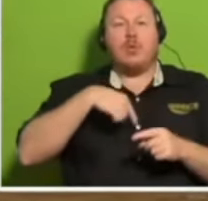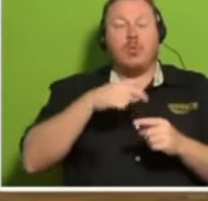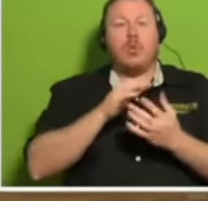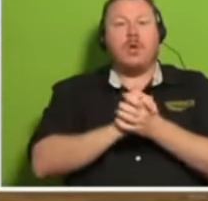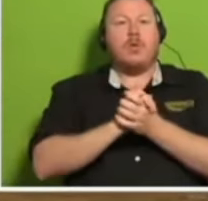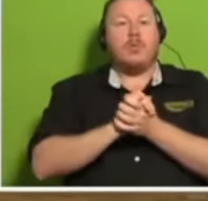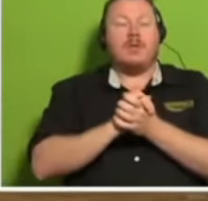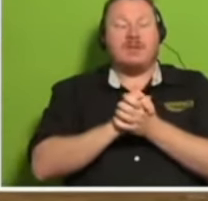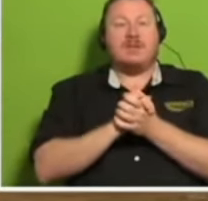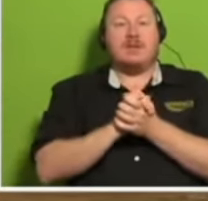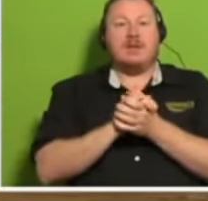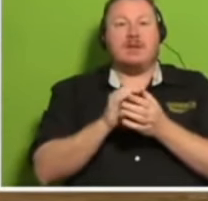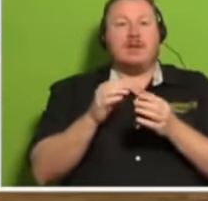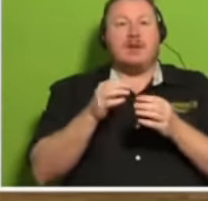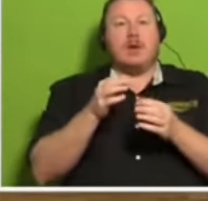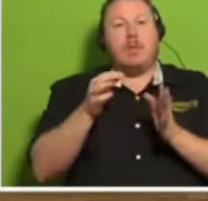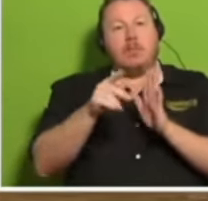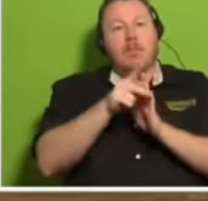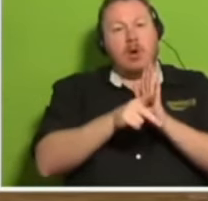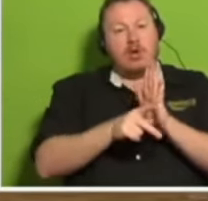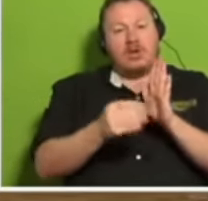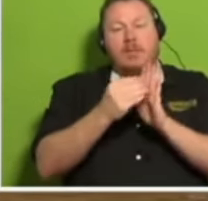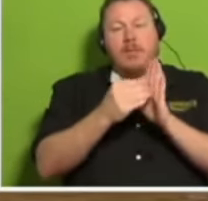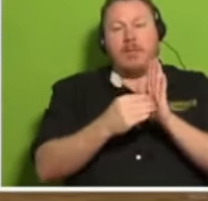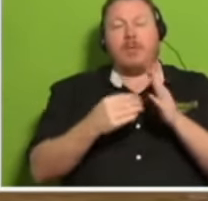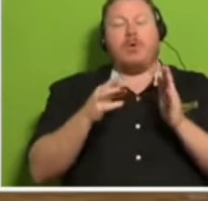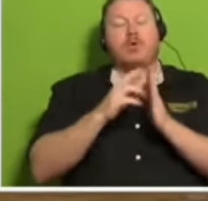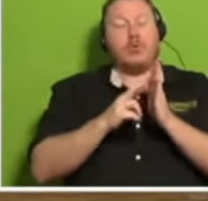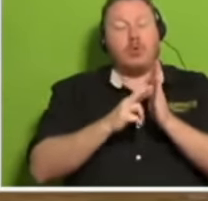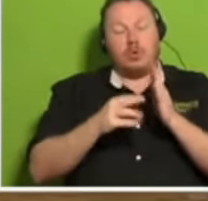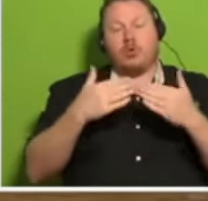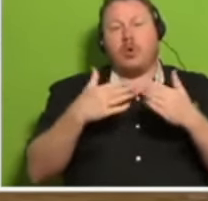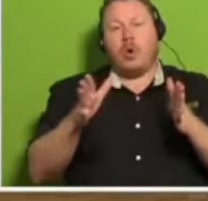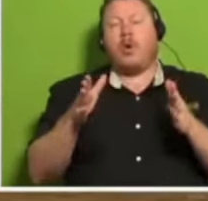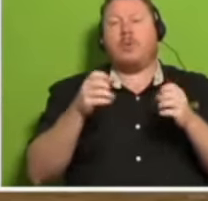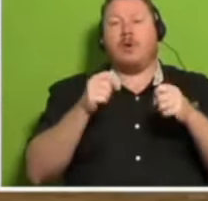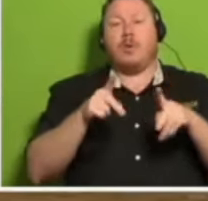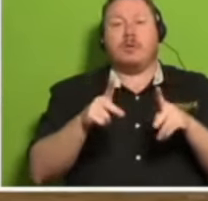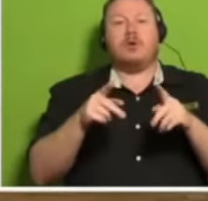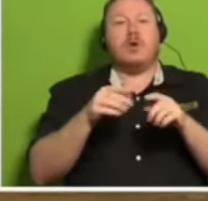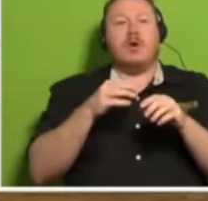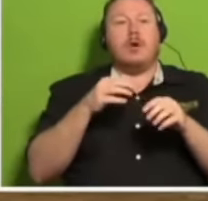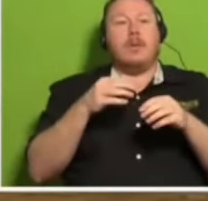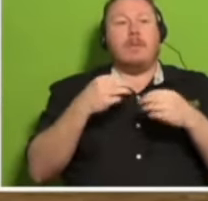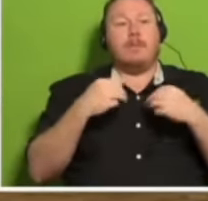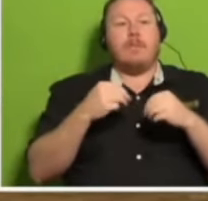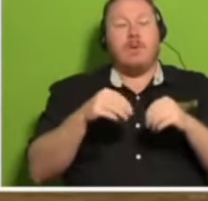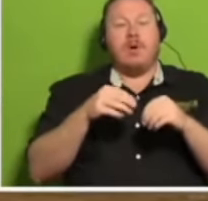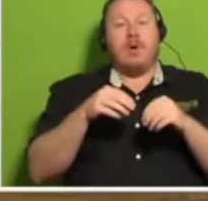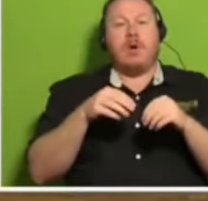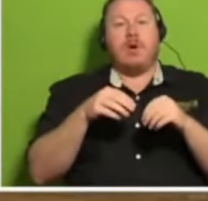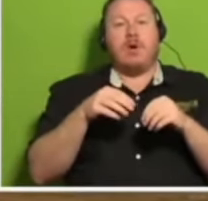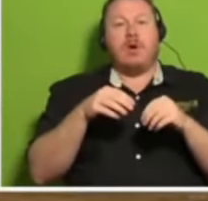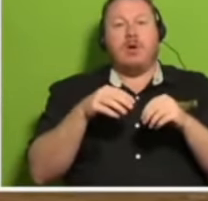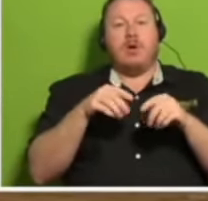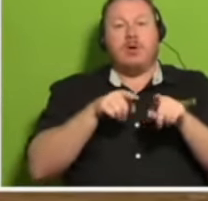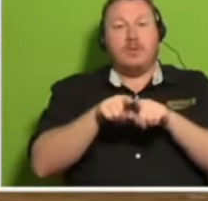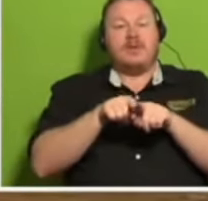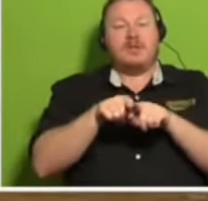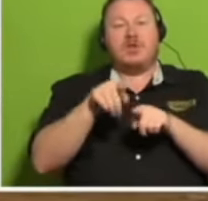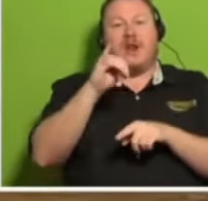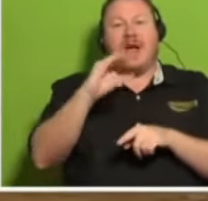leveraging policy and regulation in order to open up opportunities for market competition in the ICT